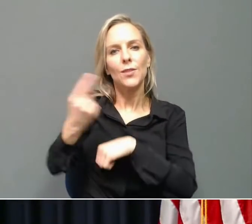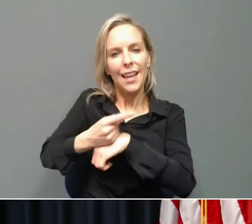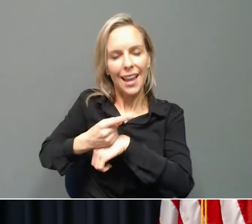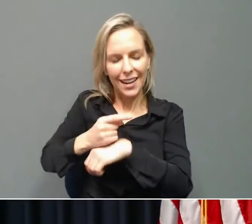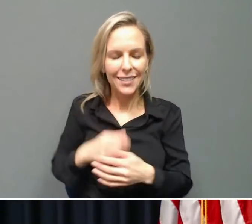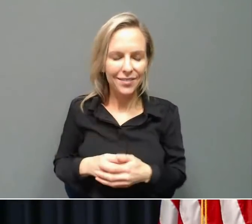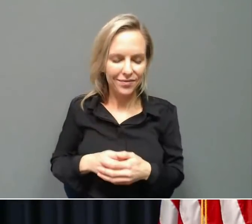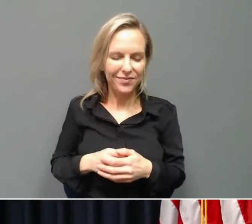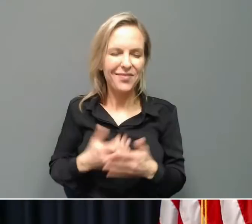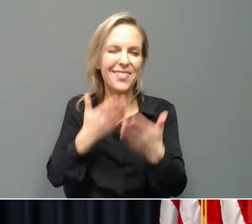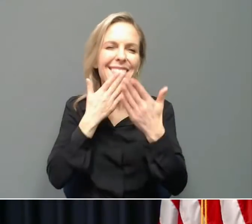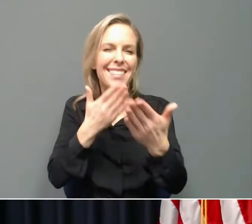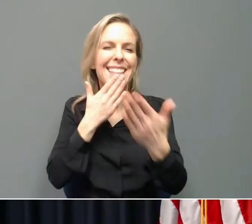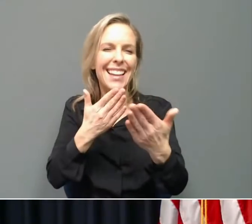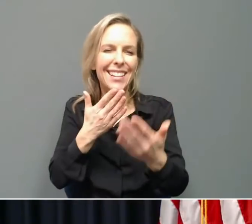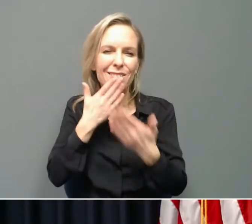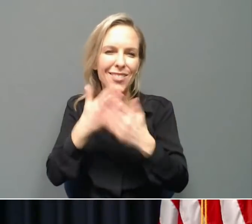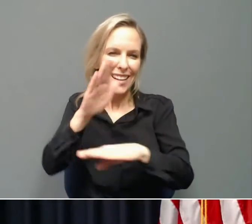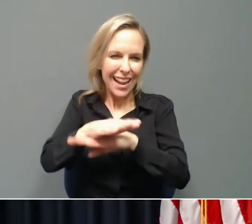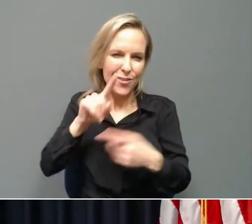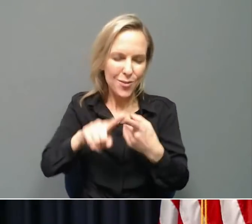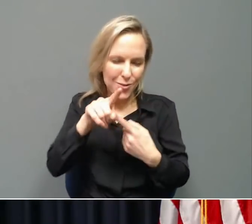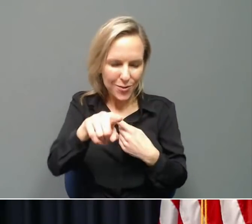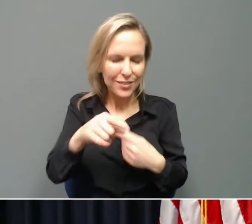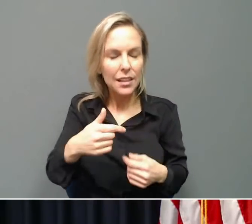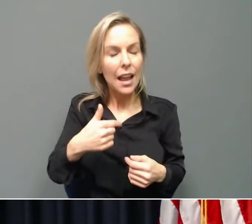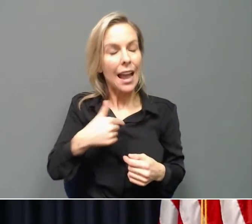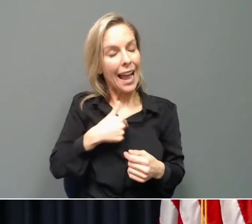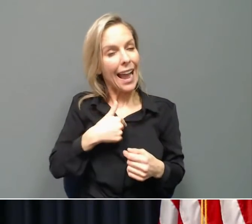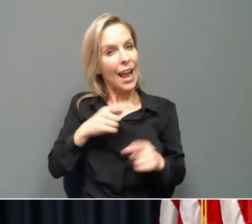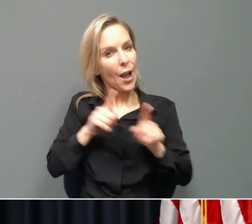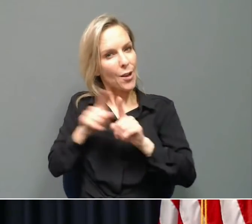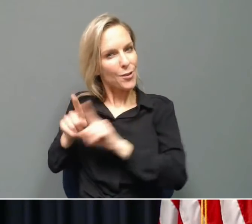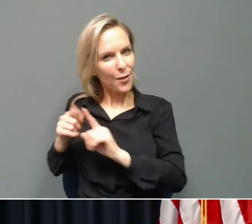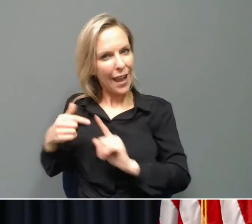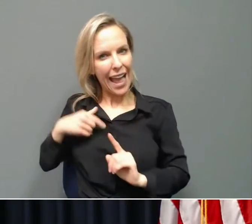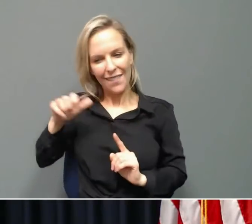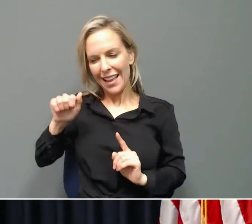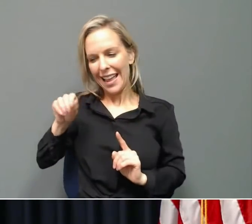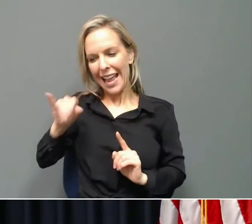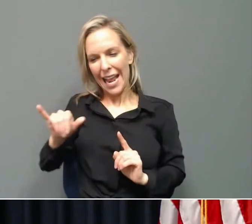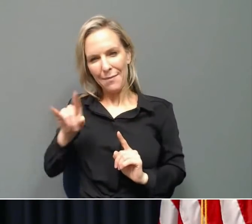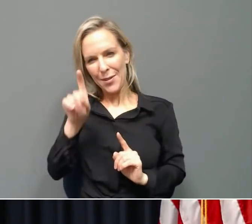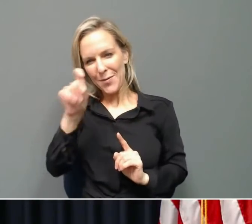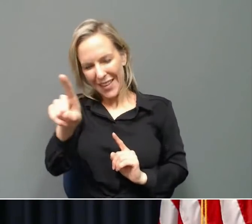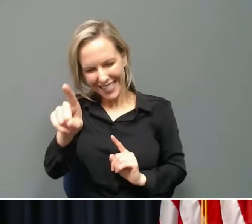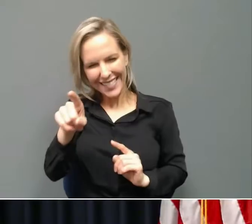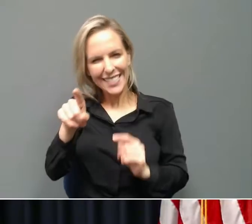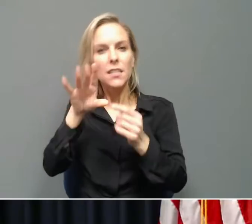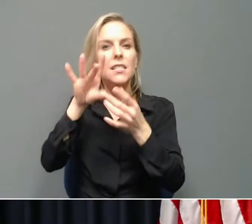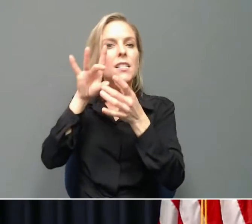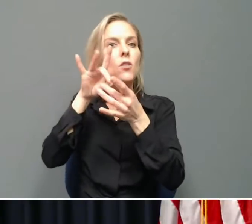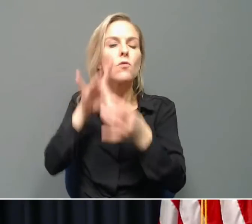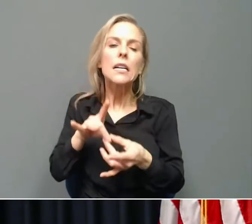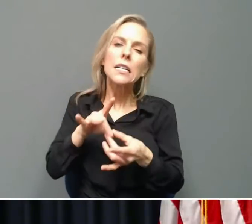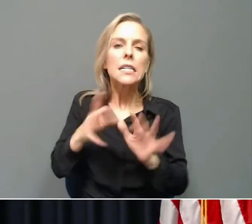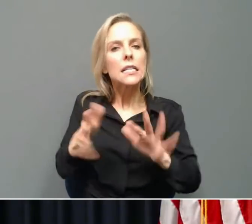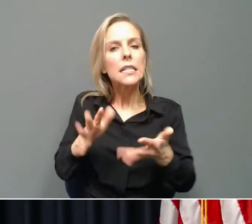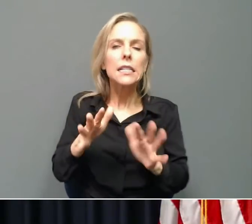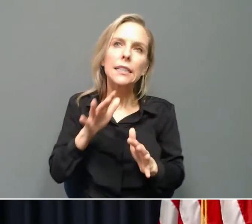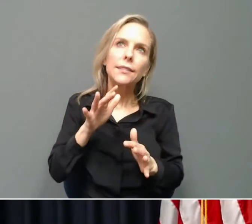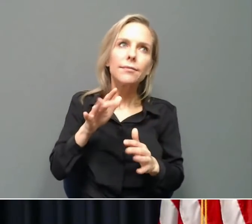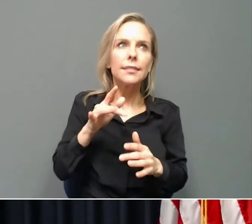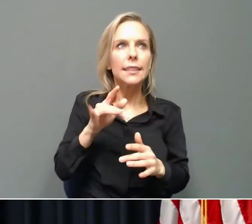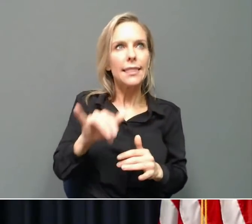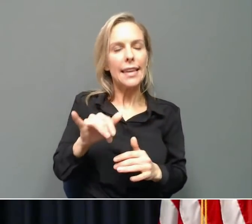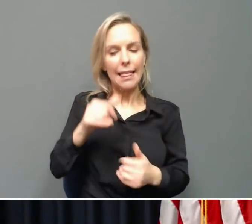Thank you very much, Governor. Good afternoon to you. I also have an Amy Covich question. This one is kind of an unusual letter.